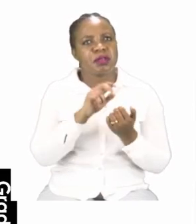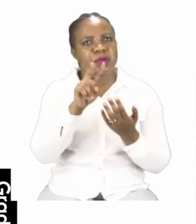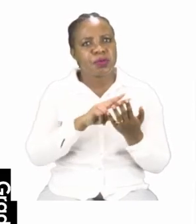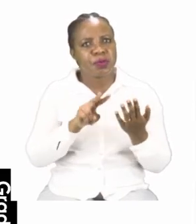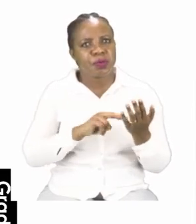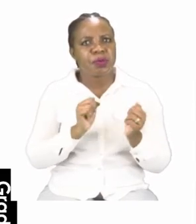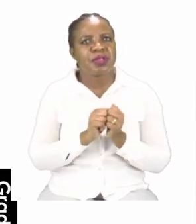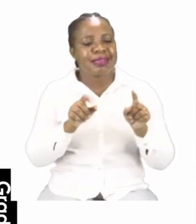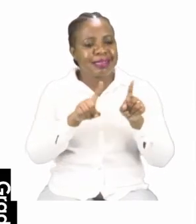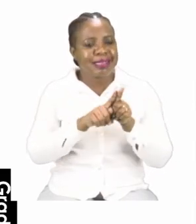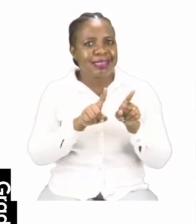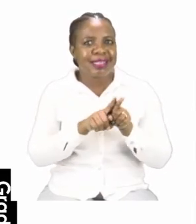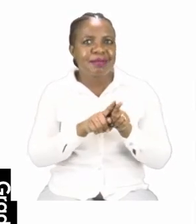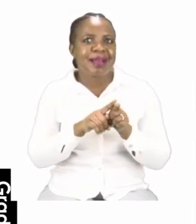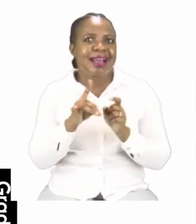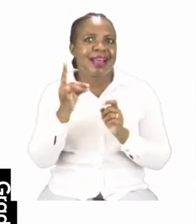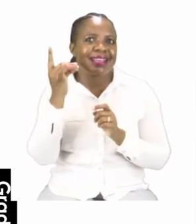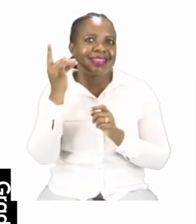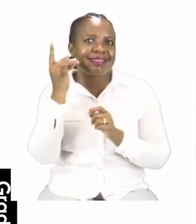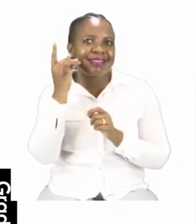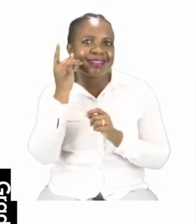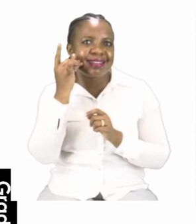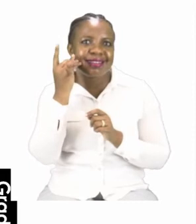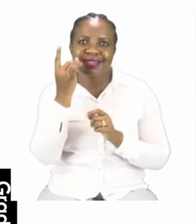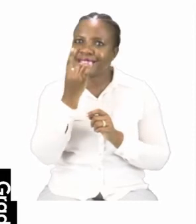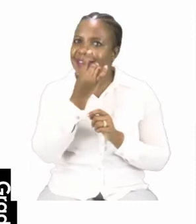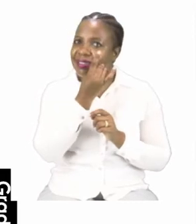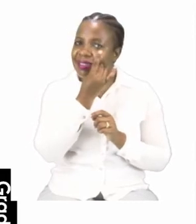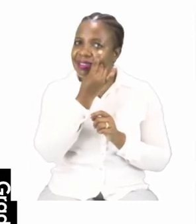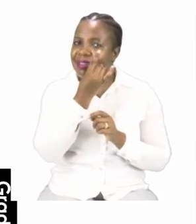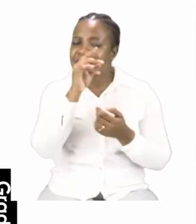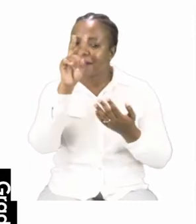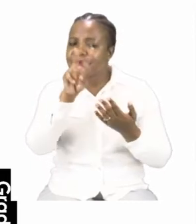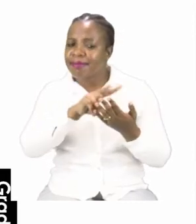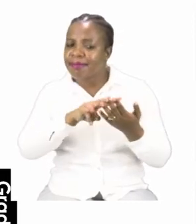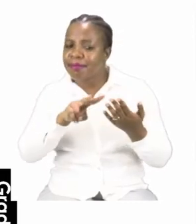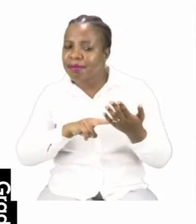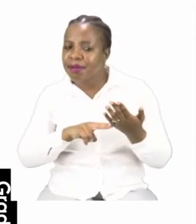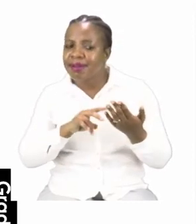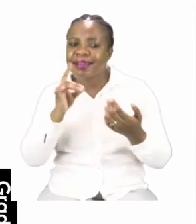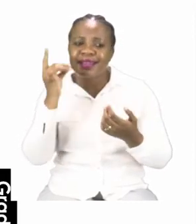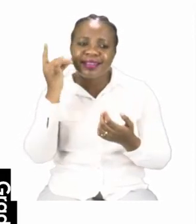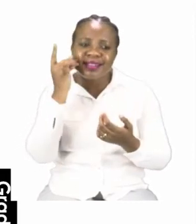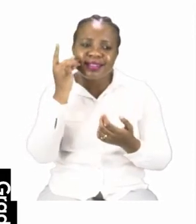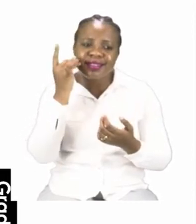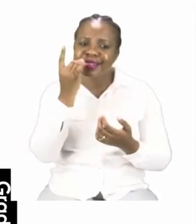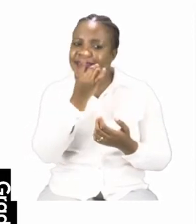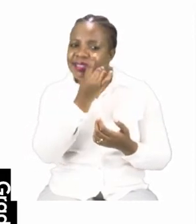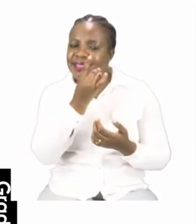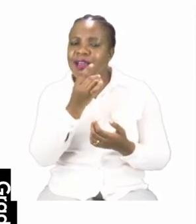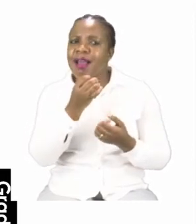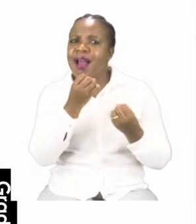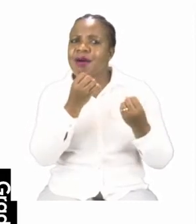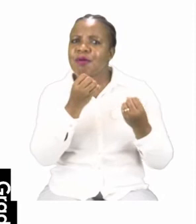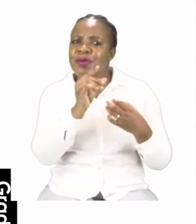of kiss. The word kiss appears 4 times in the story. So it